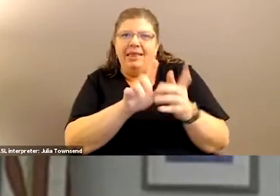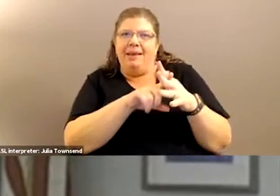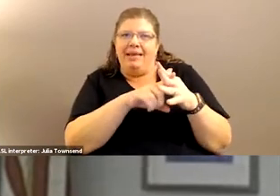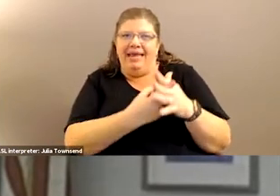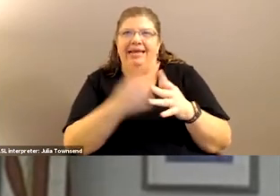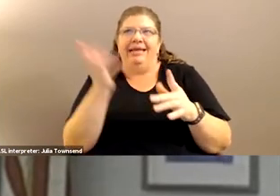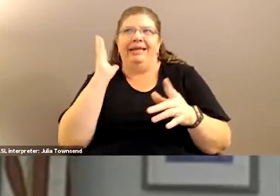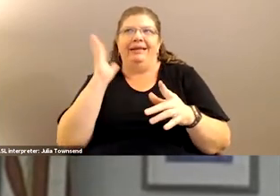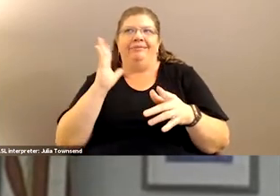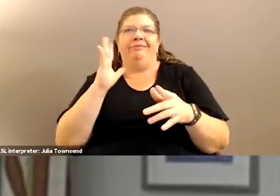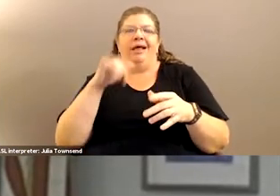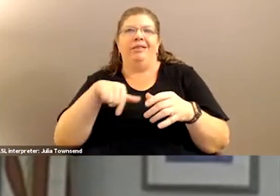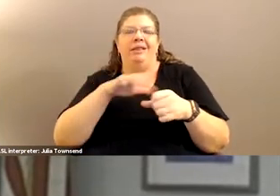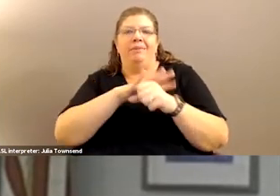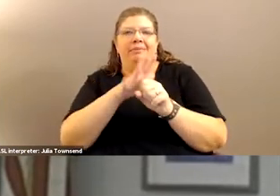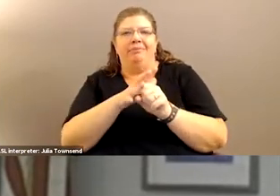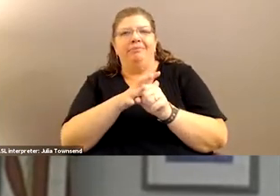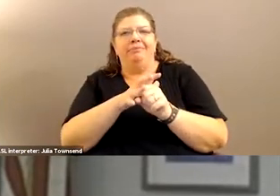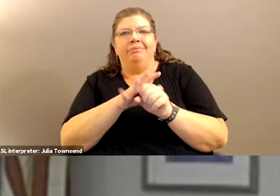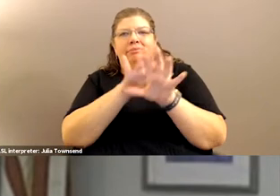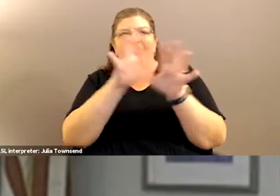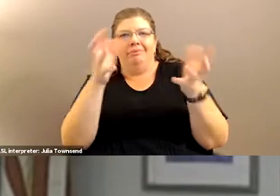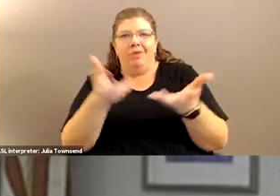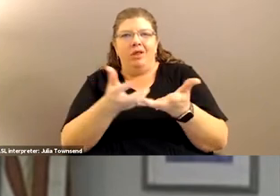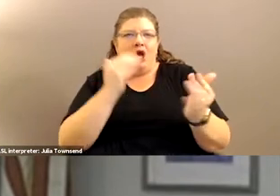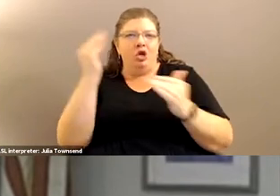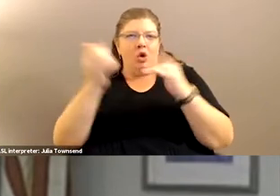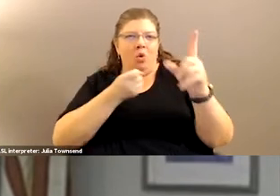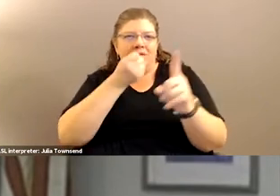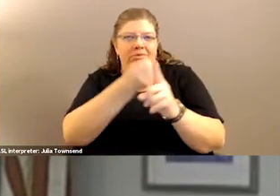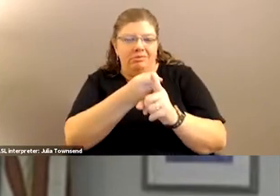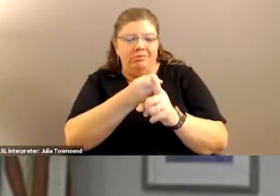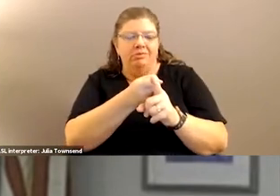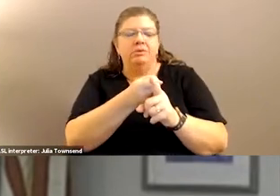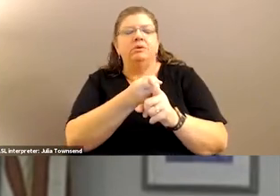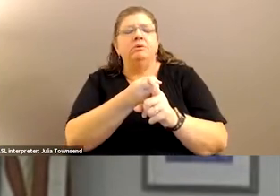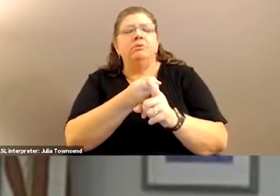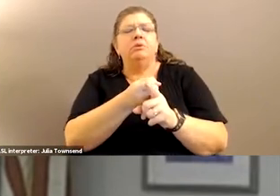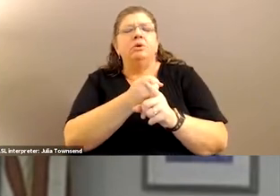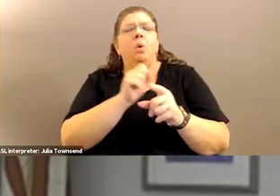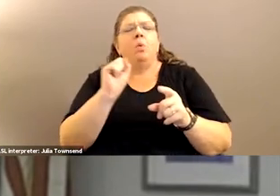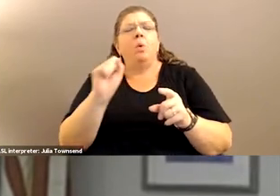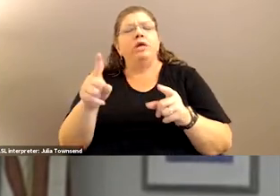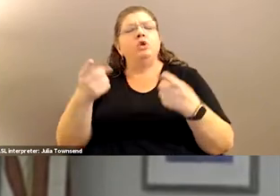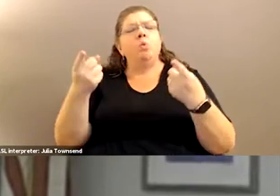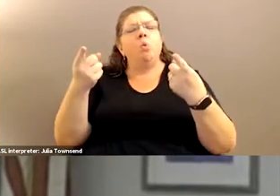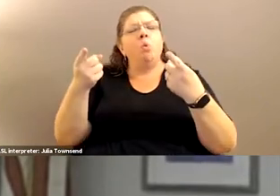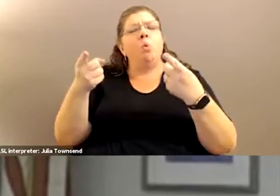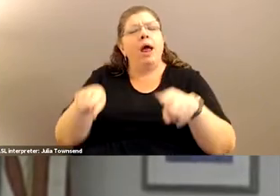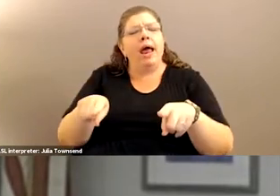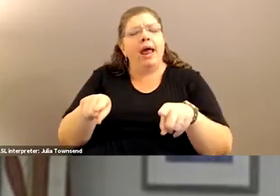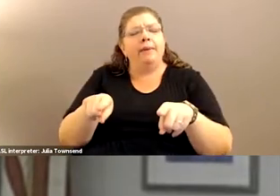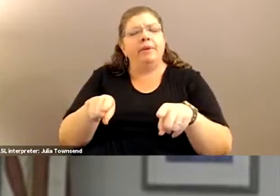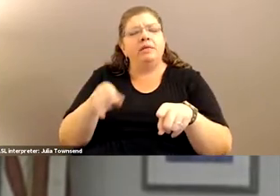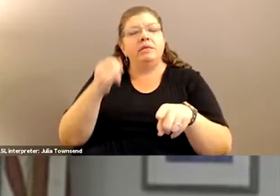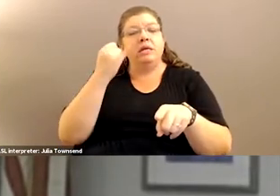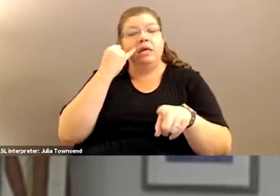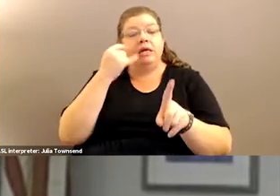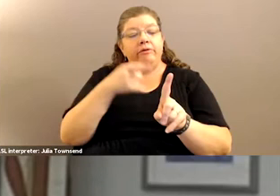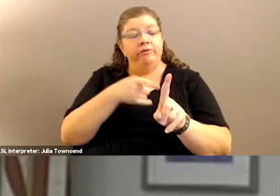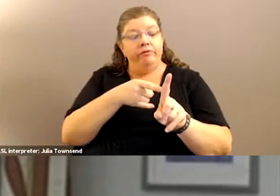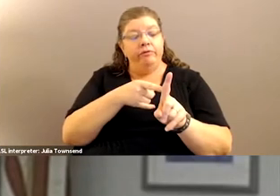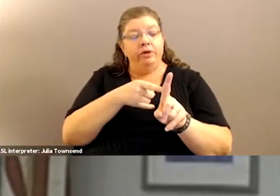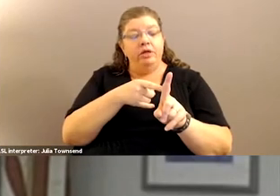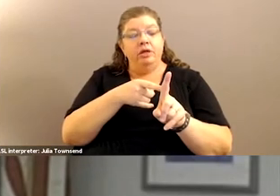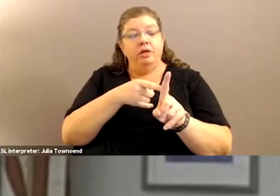pandemic adults were coming down with covid and so what happens um when a student